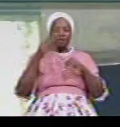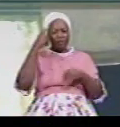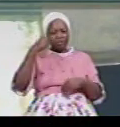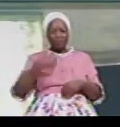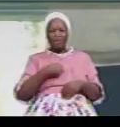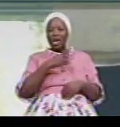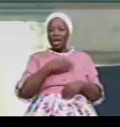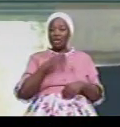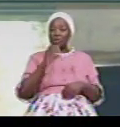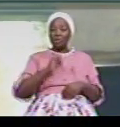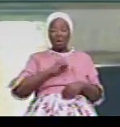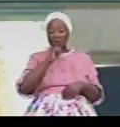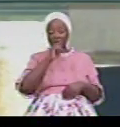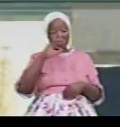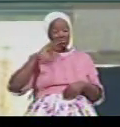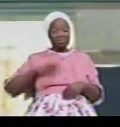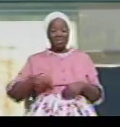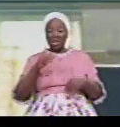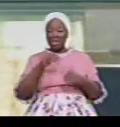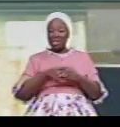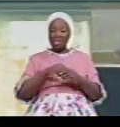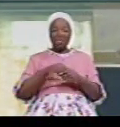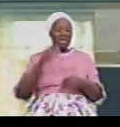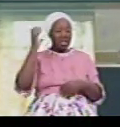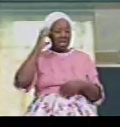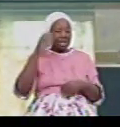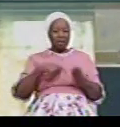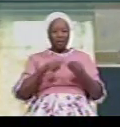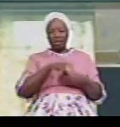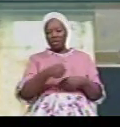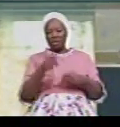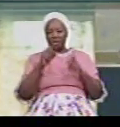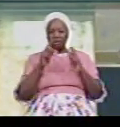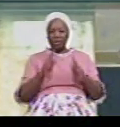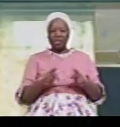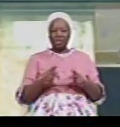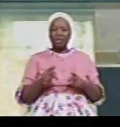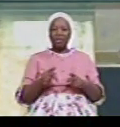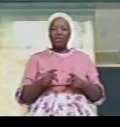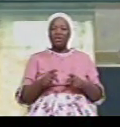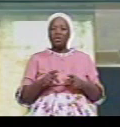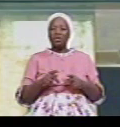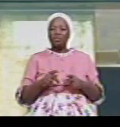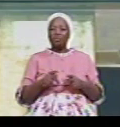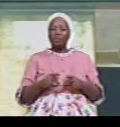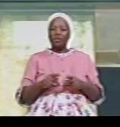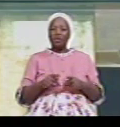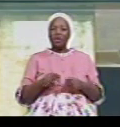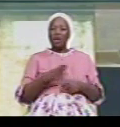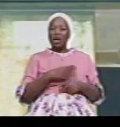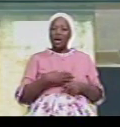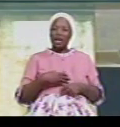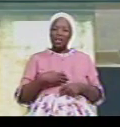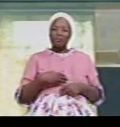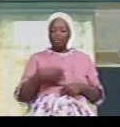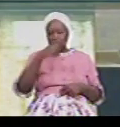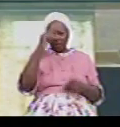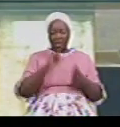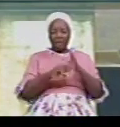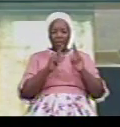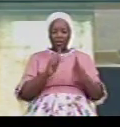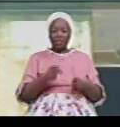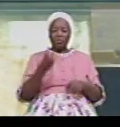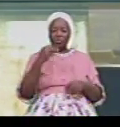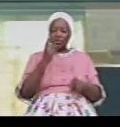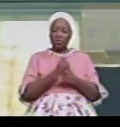I'm not interested in hearing about another person who is just like I was without the grace of